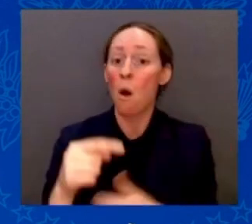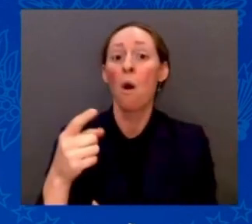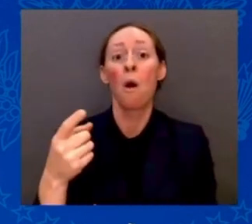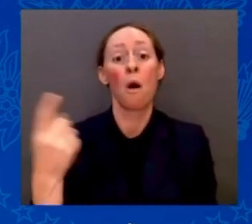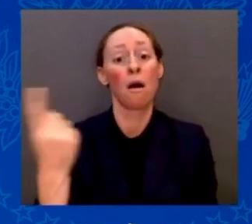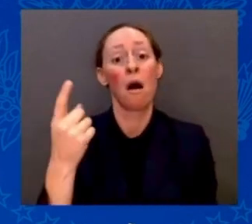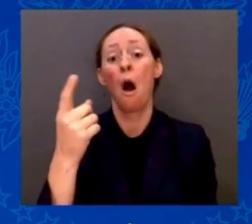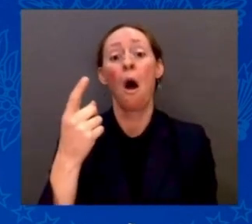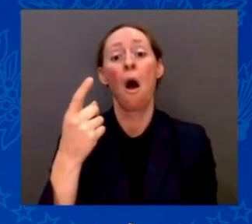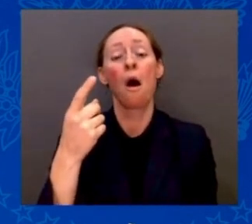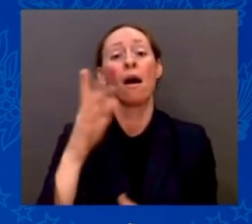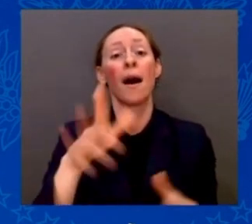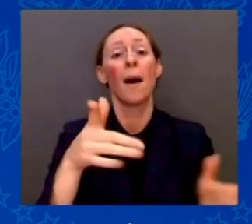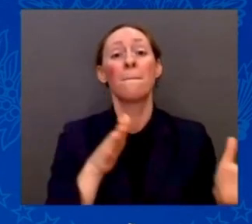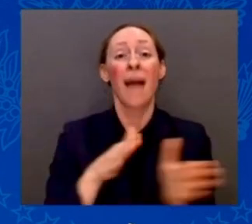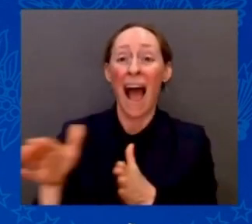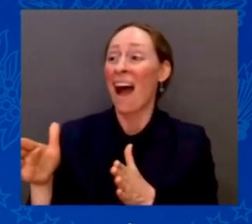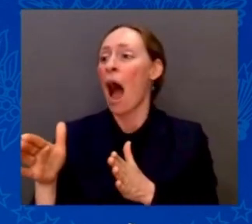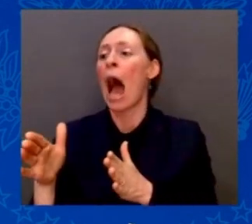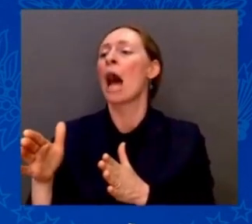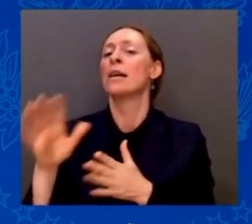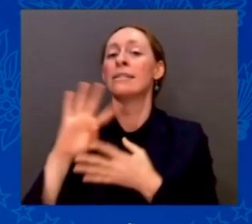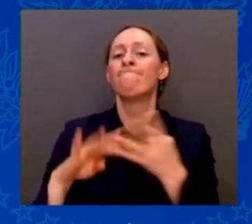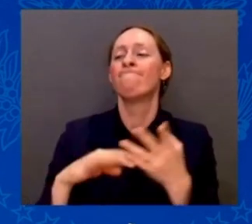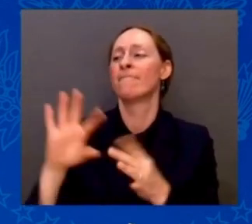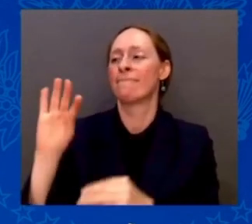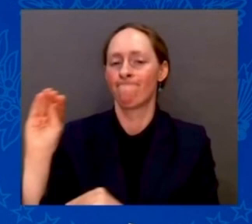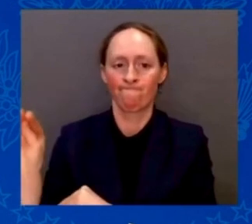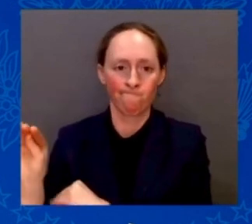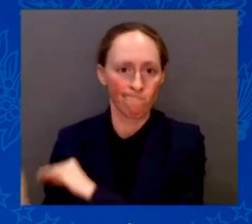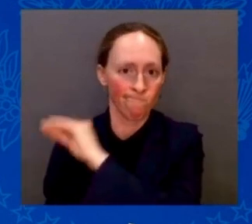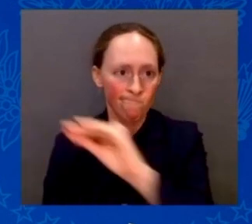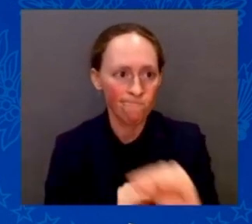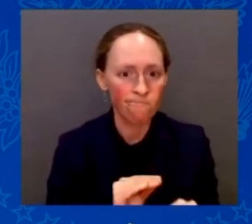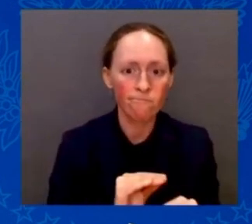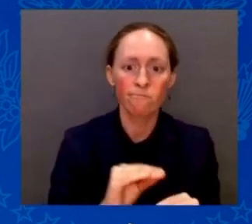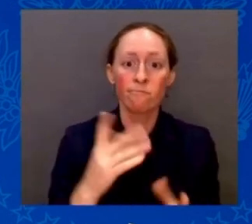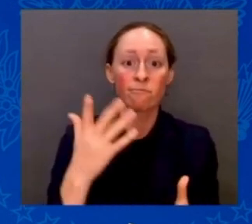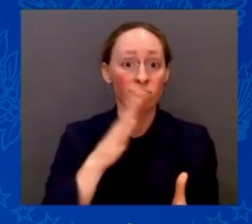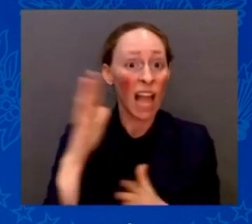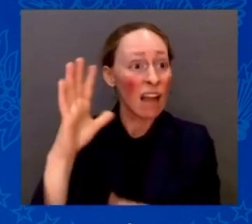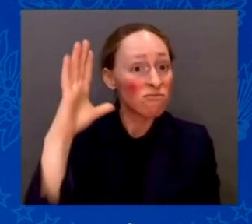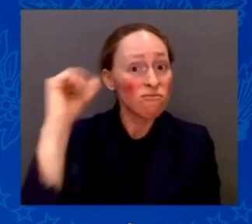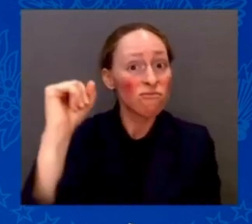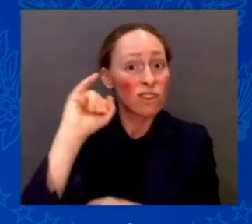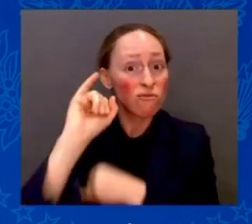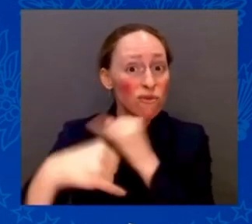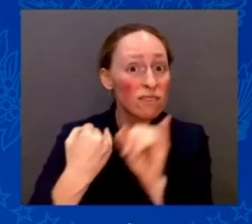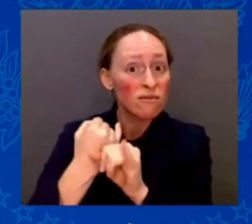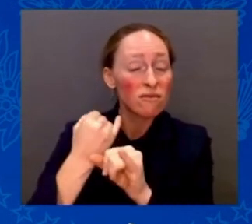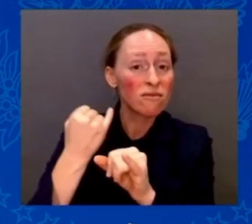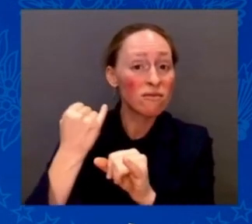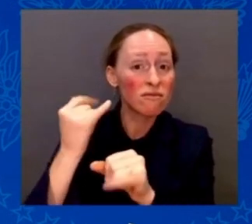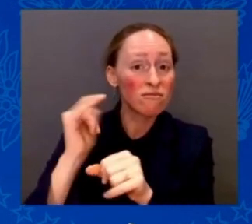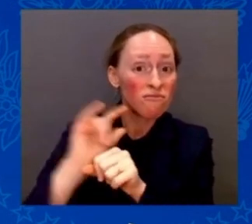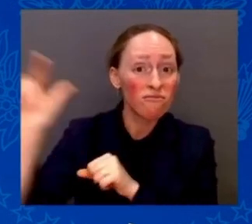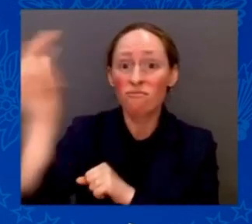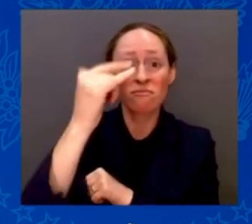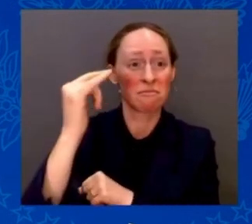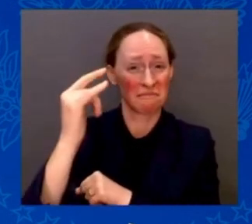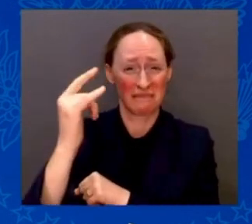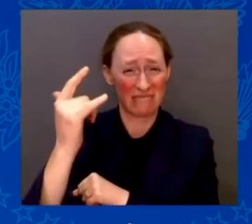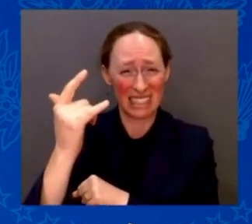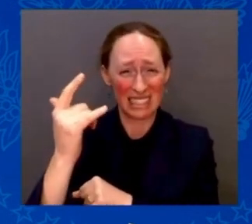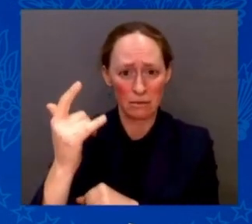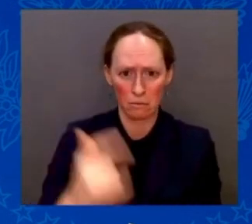personal travels, and also for your international travels that are coming up next week? But are you going to need to reshuffle things? Well, I may. I just don't know yet.